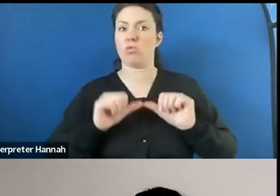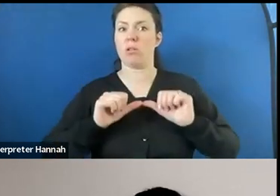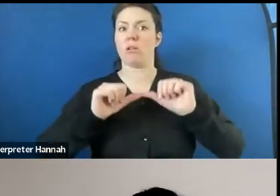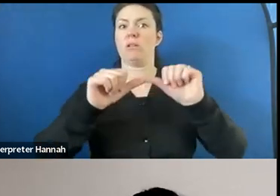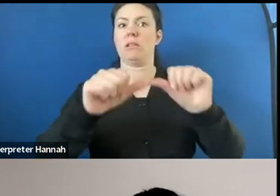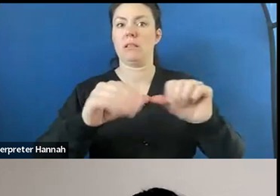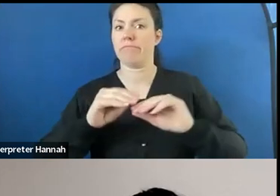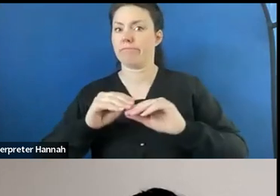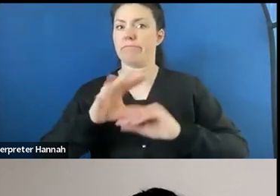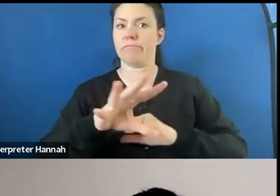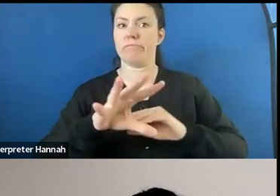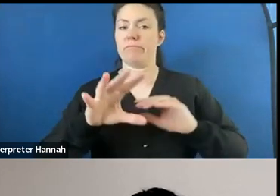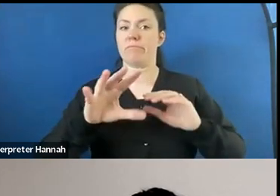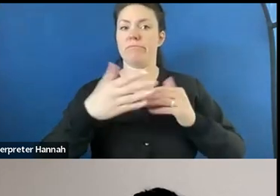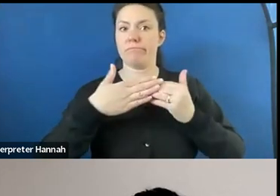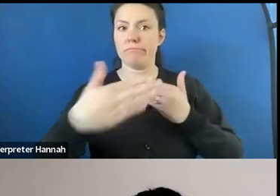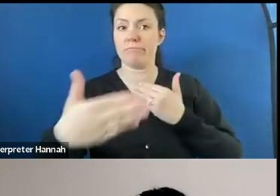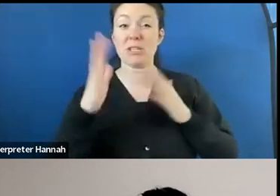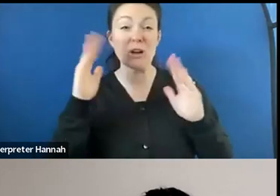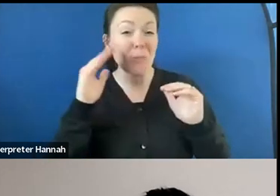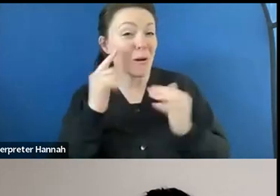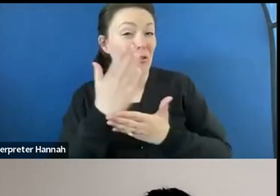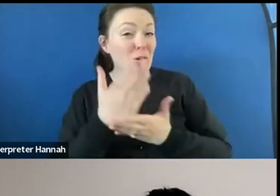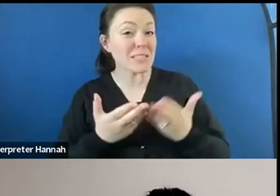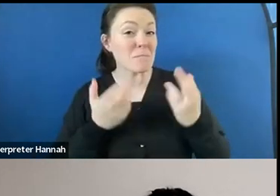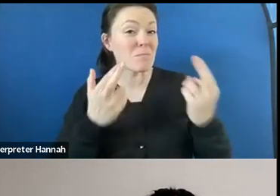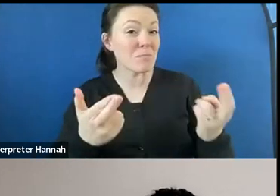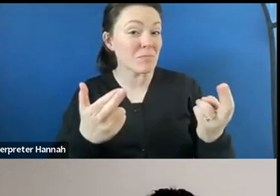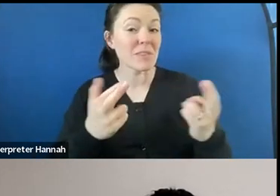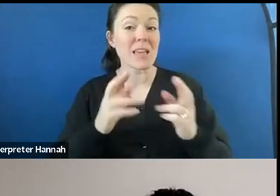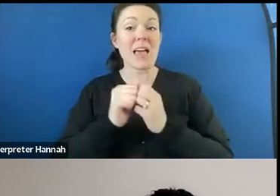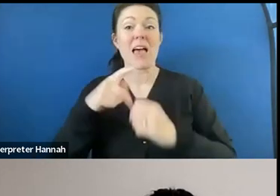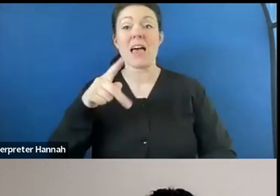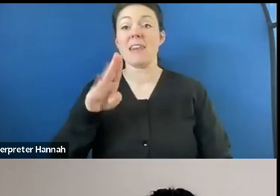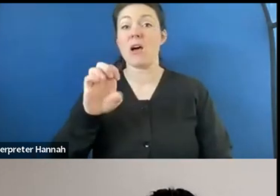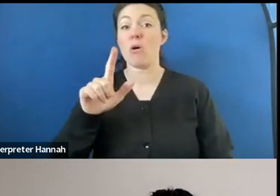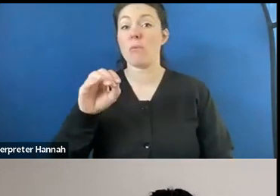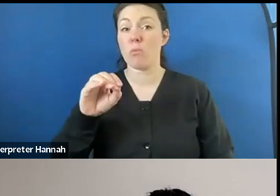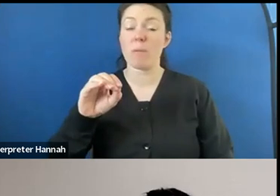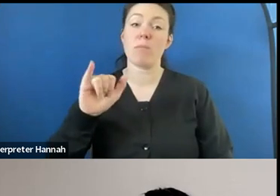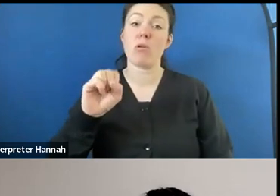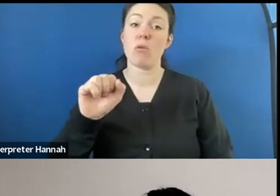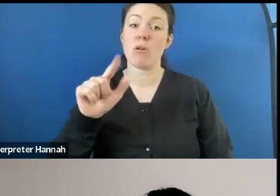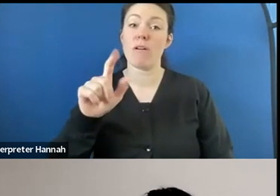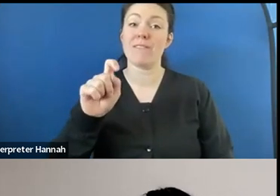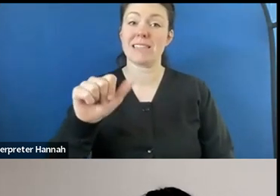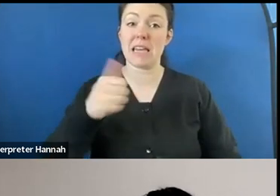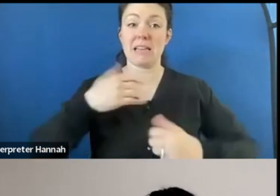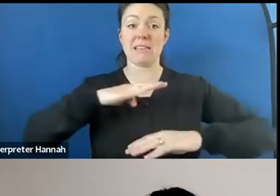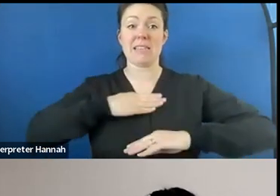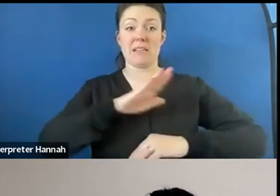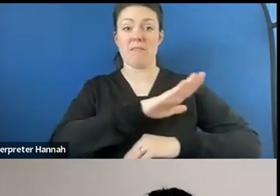I'm hoping for some recommendations and how the Pueblo of Isleta can meet that need.